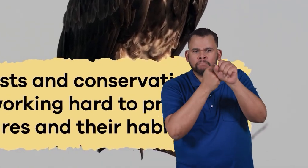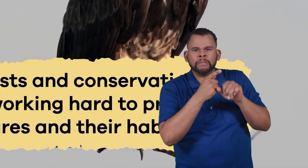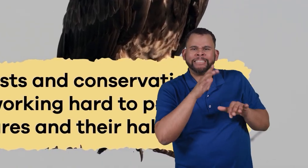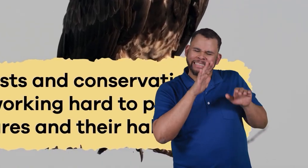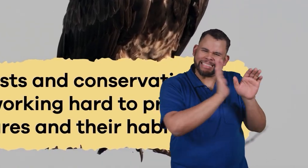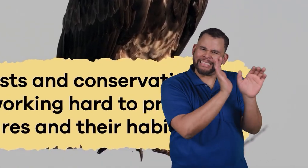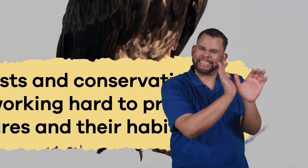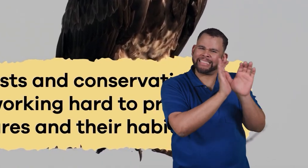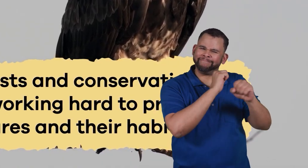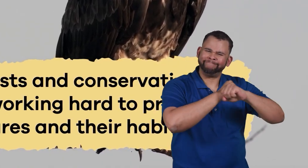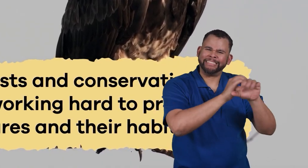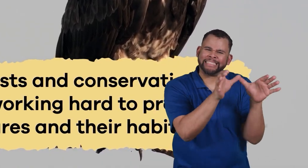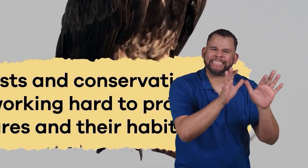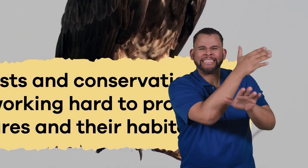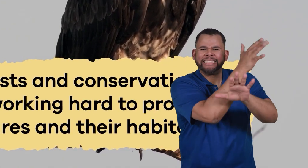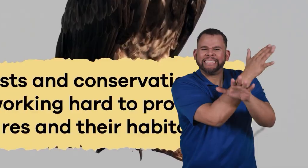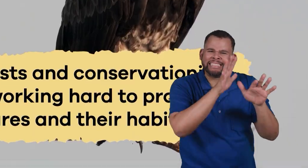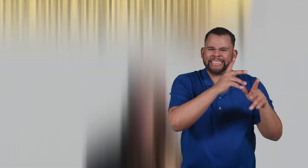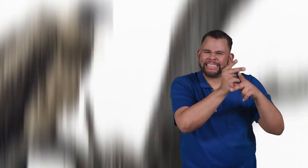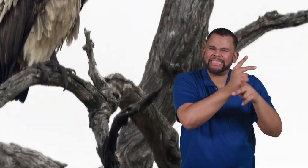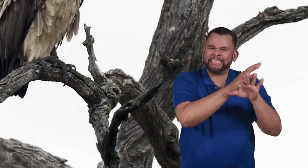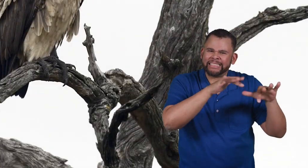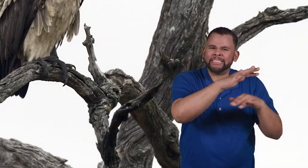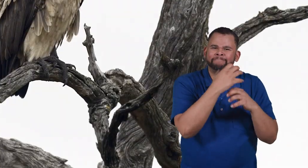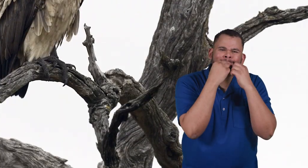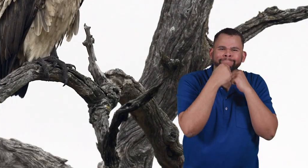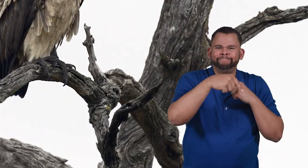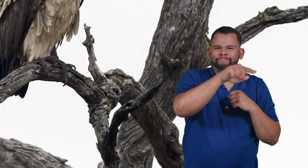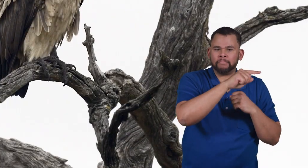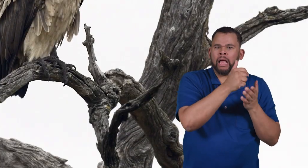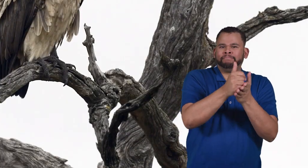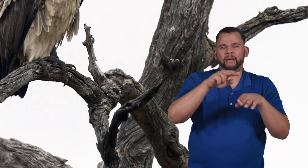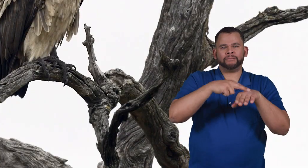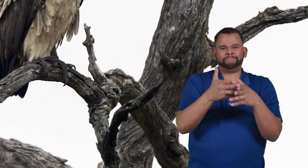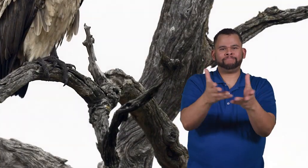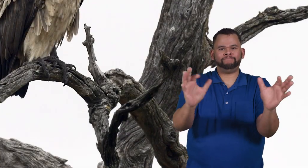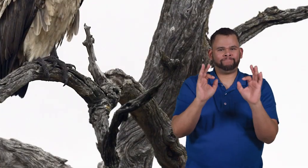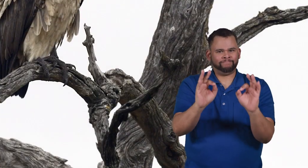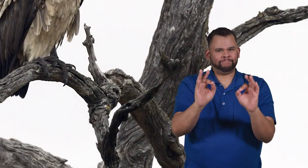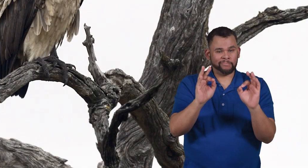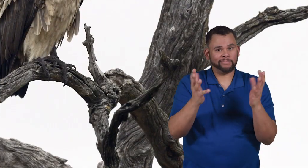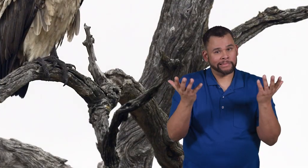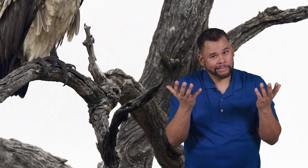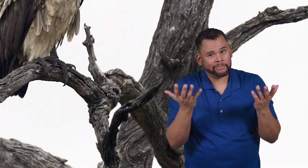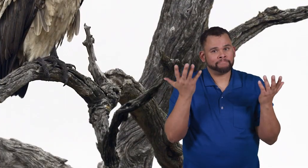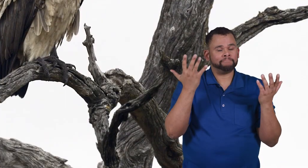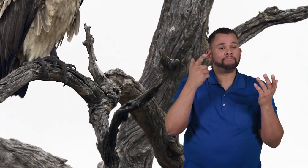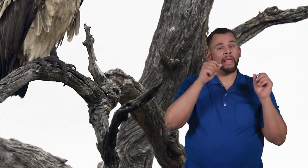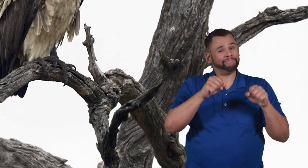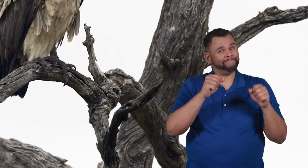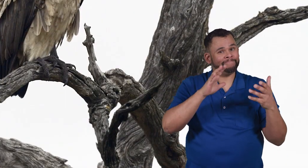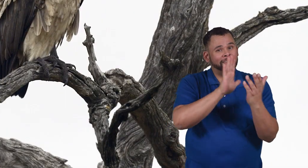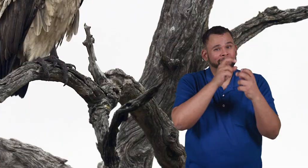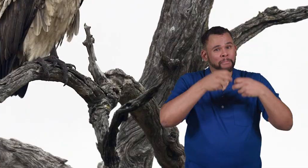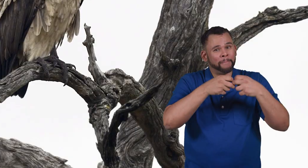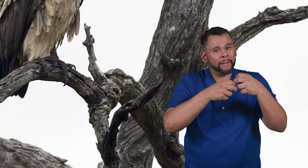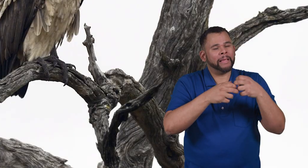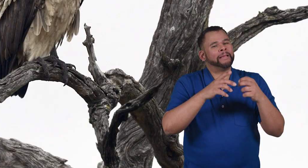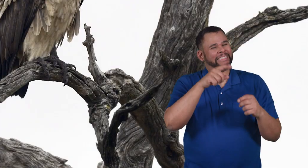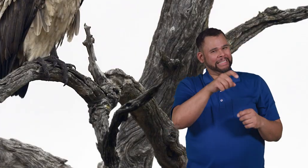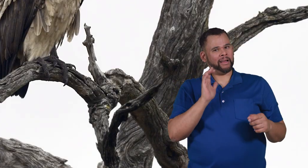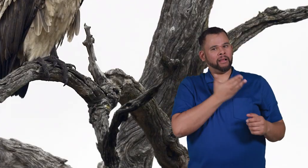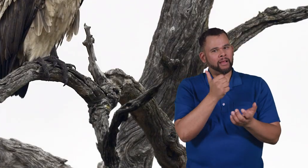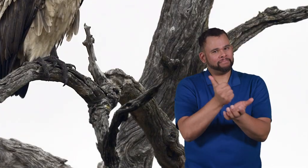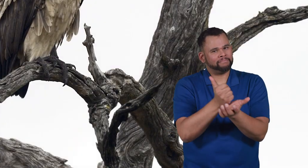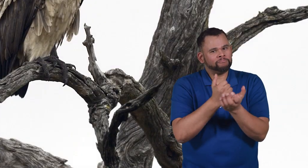hard to protect vultures and their habitats. So, while some vultures might be facing some problems, there's hope that with our